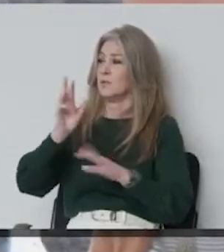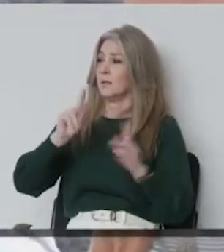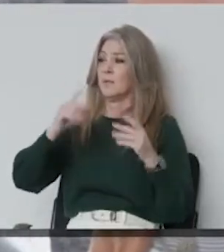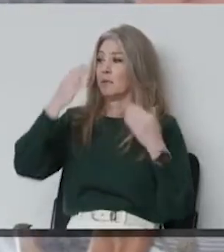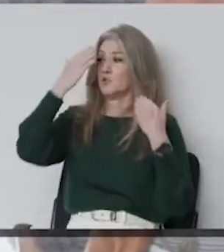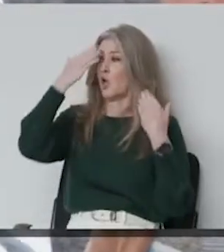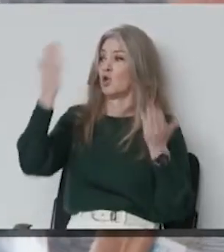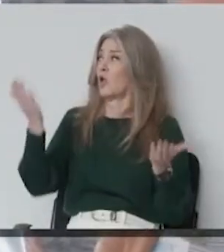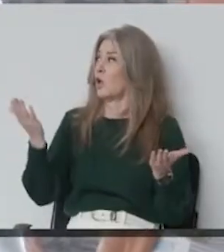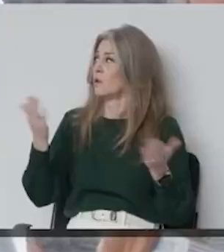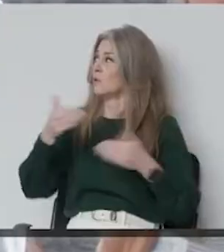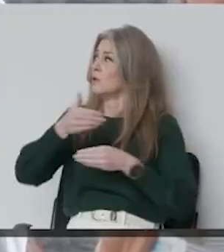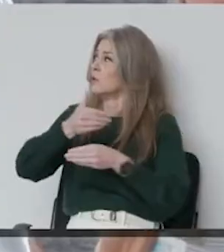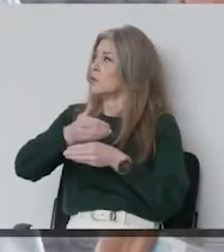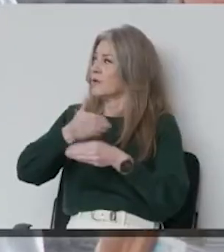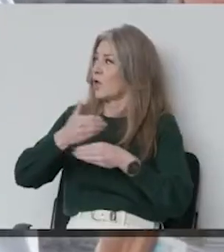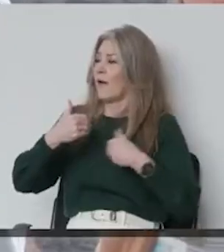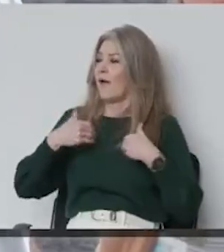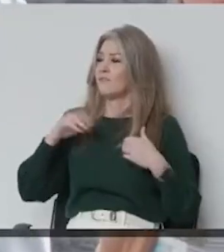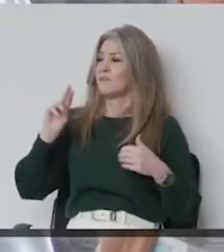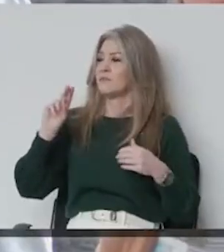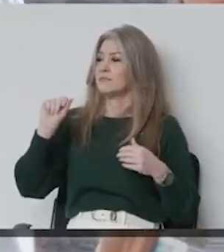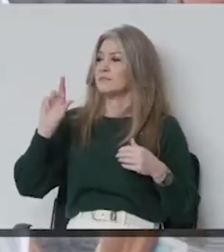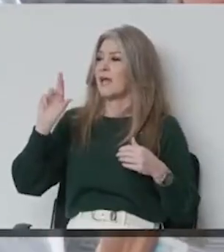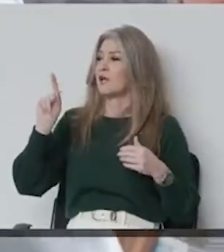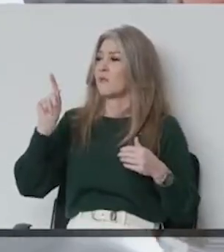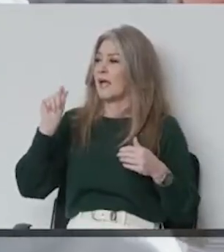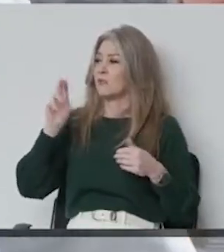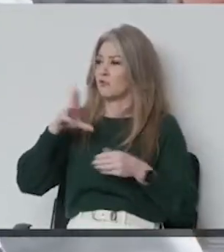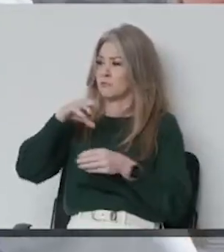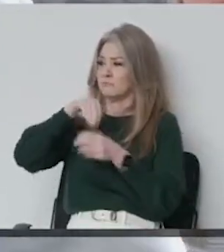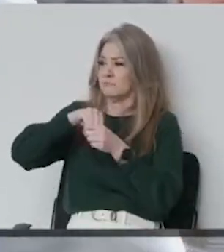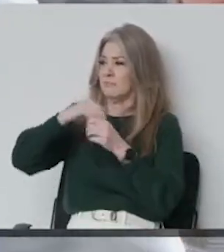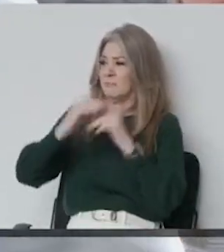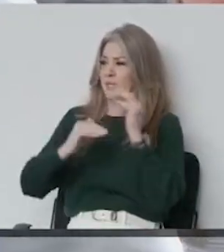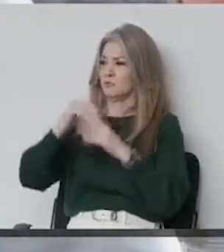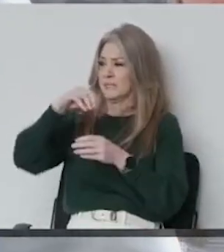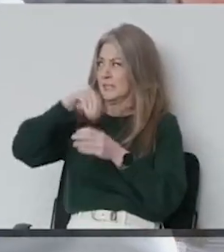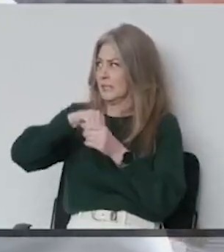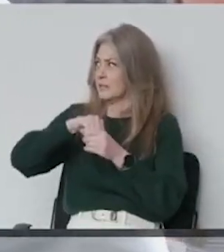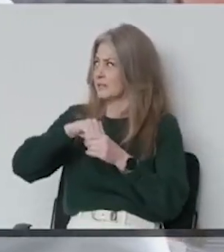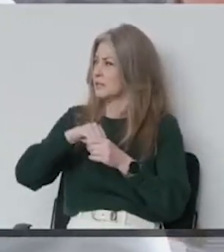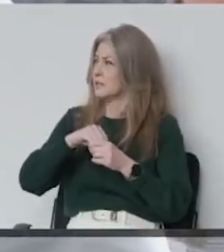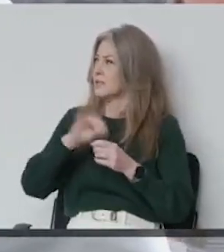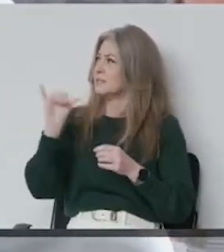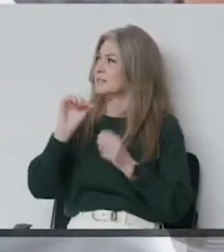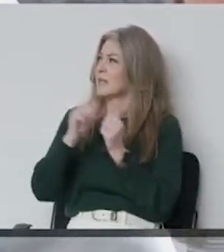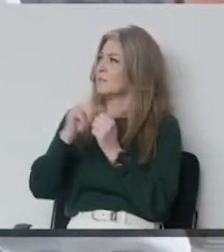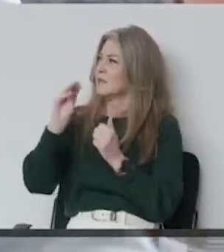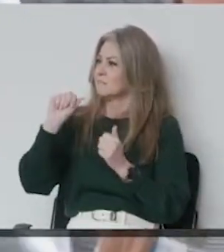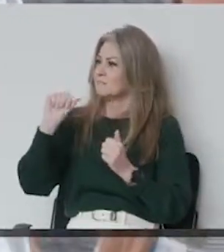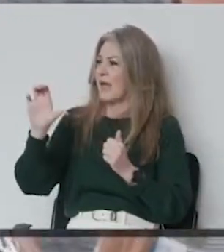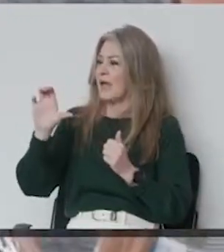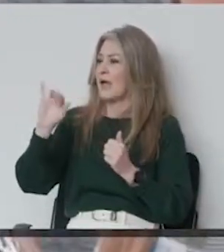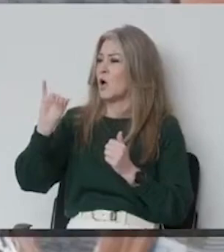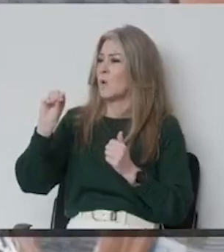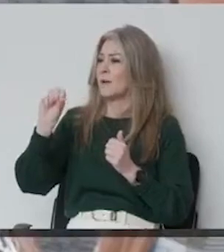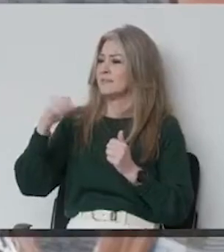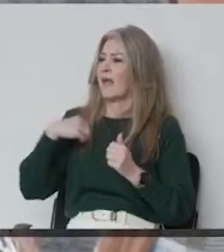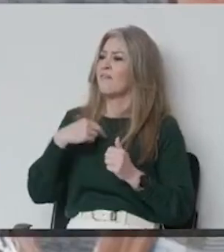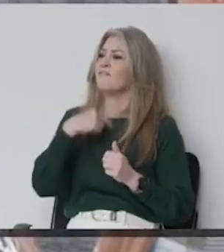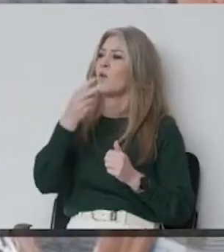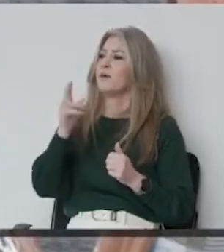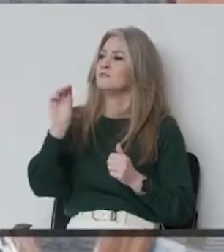in this room, Windows has Narrator built in, so that everybody has access to a screen reader that way. In the same way on Mac OS, there's something called VoiceOver. I'm